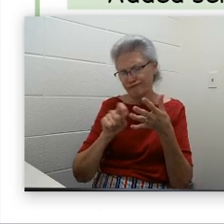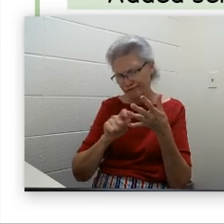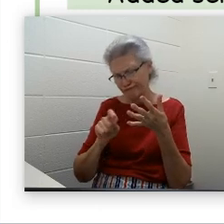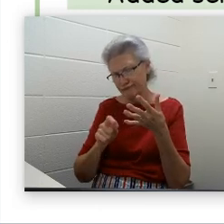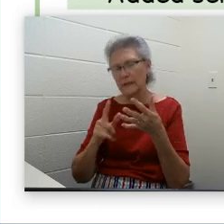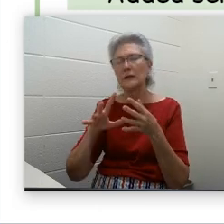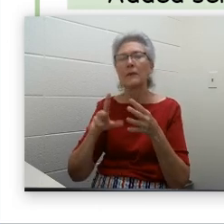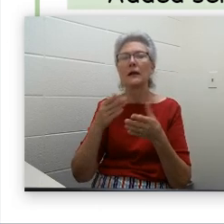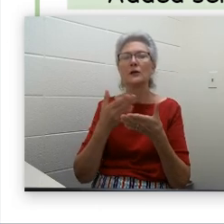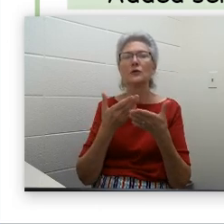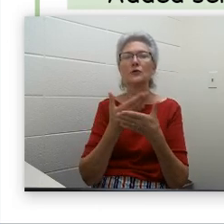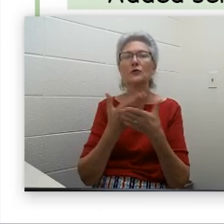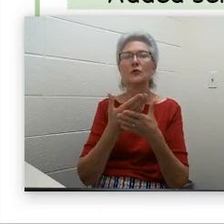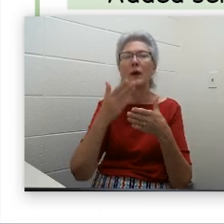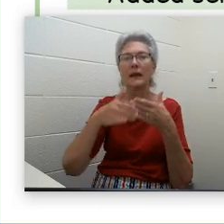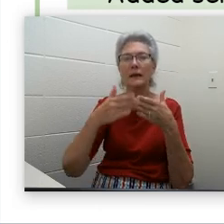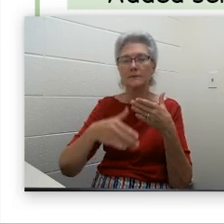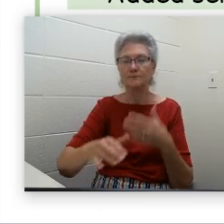ending.